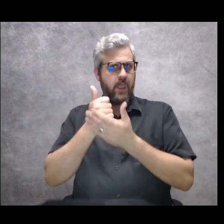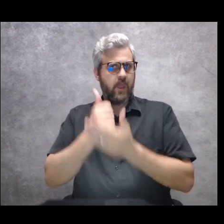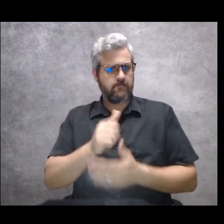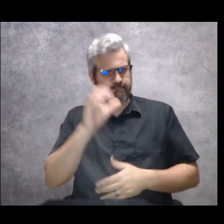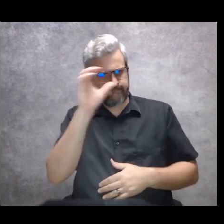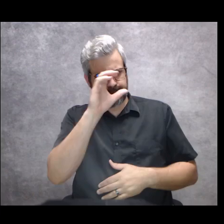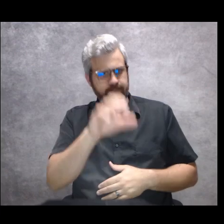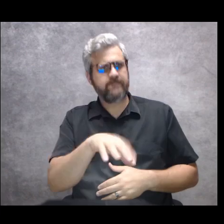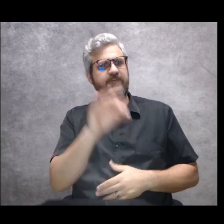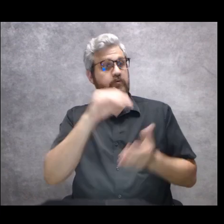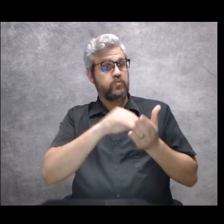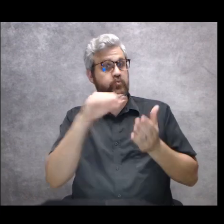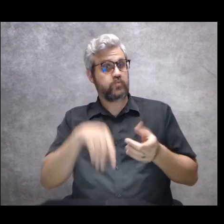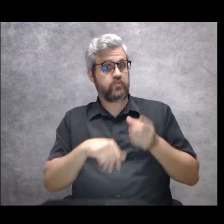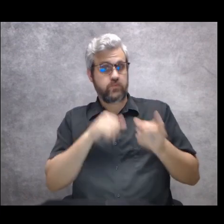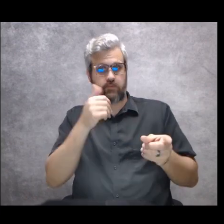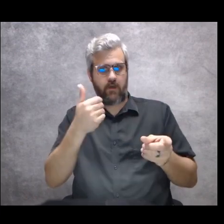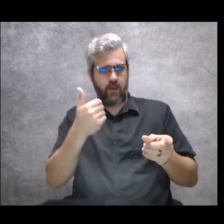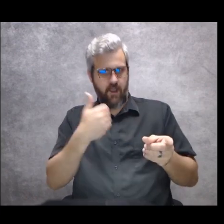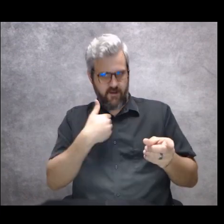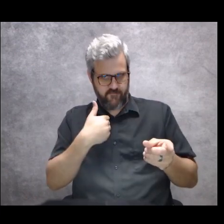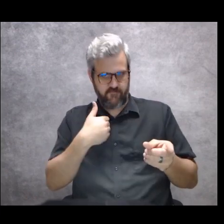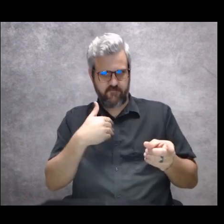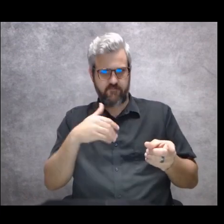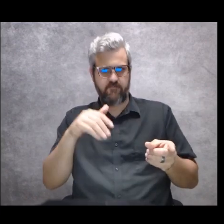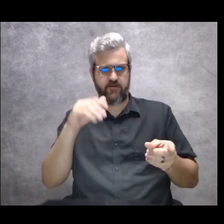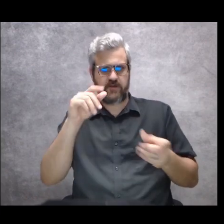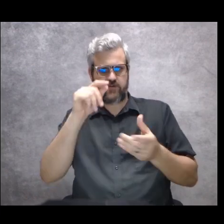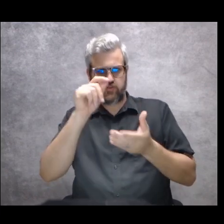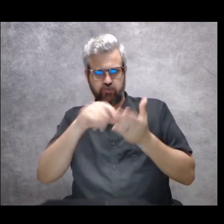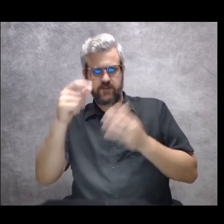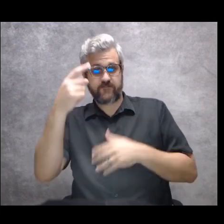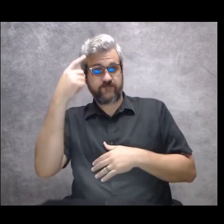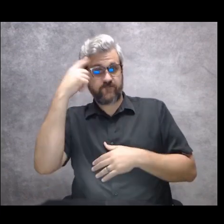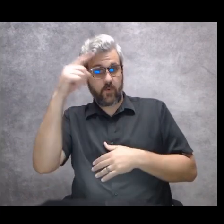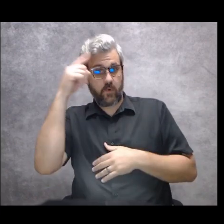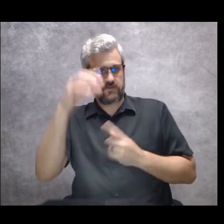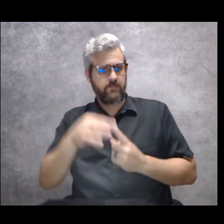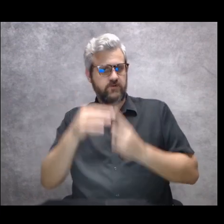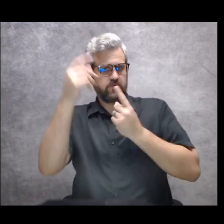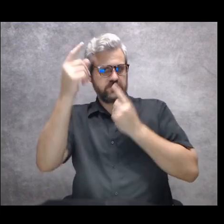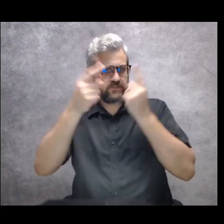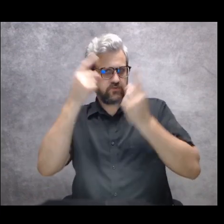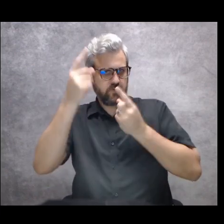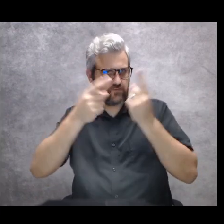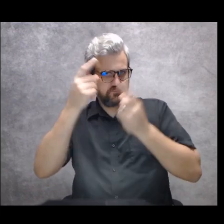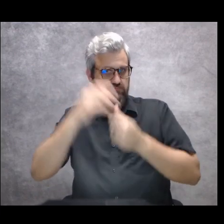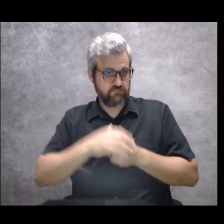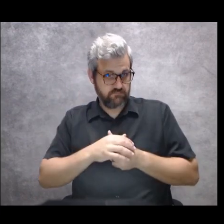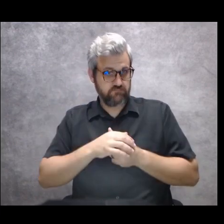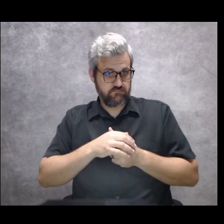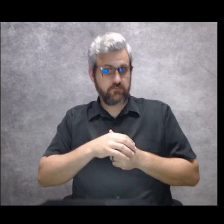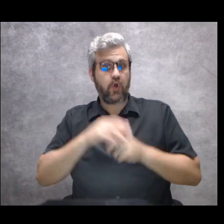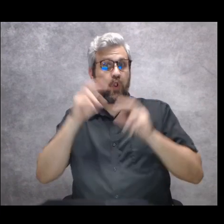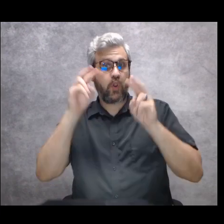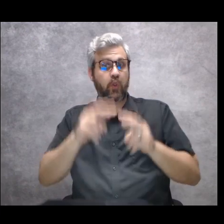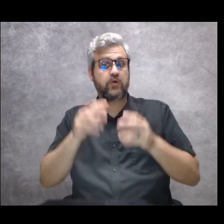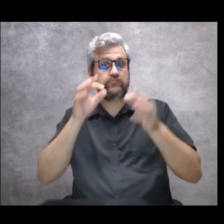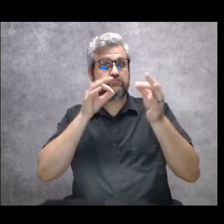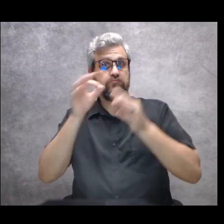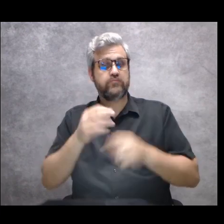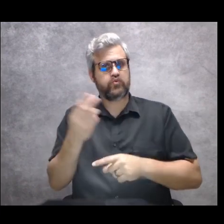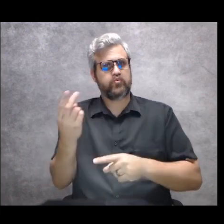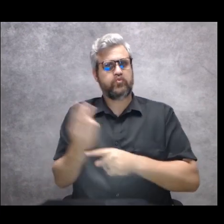look for students who do not have the 9th Stay 9 checked or special considerations checked. Follow these directions to use